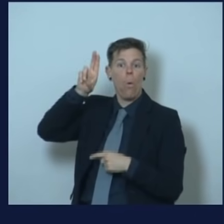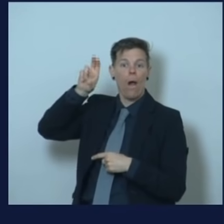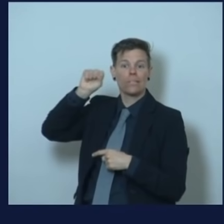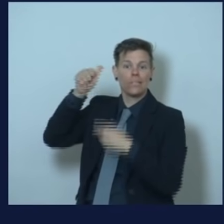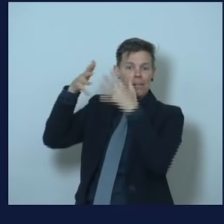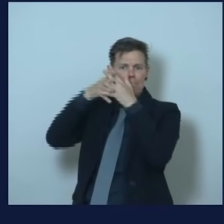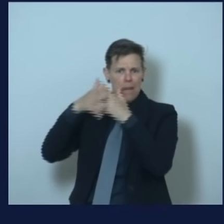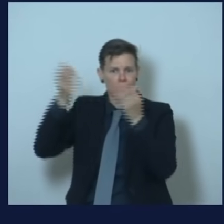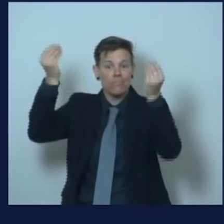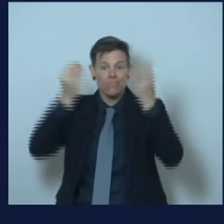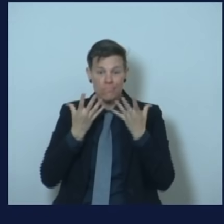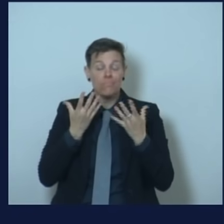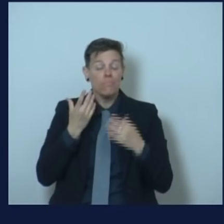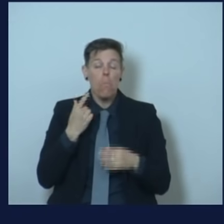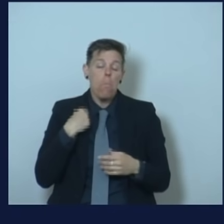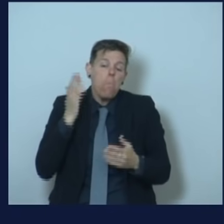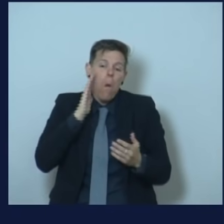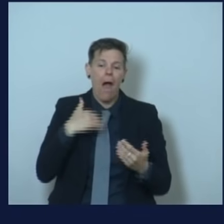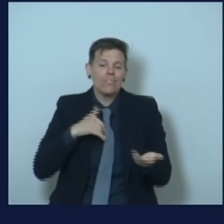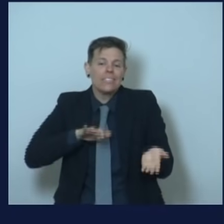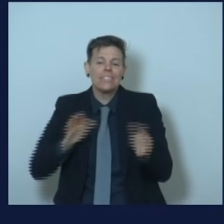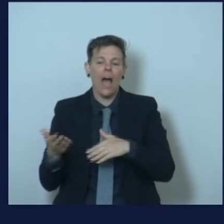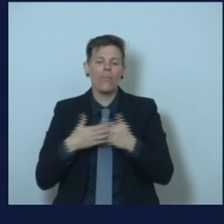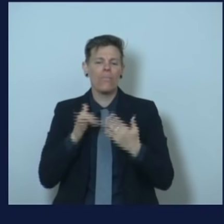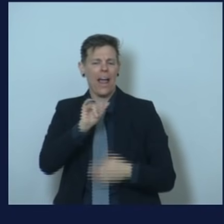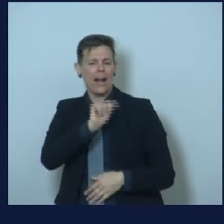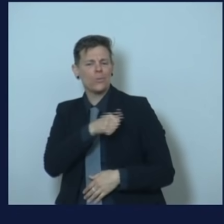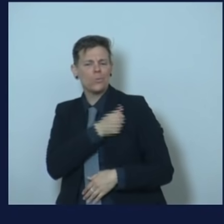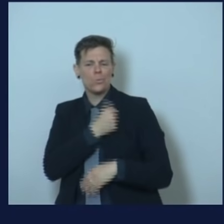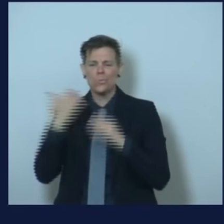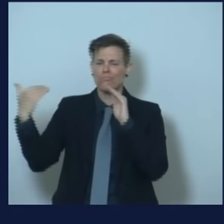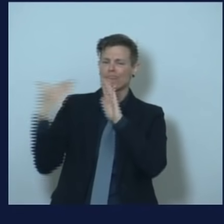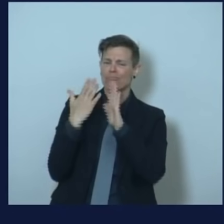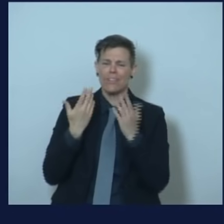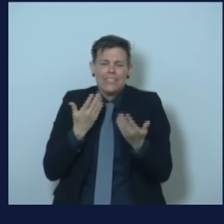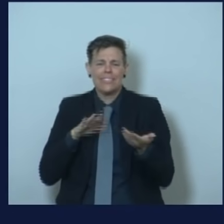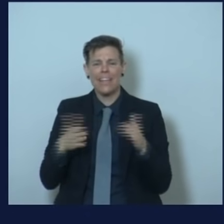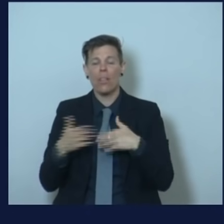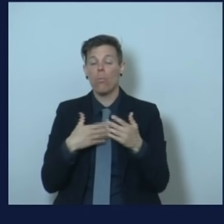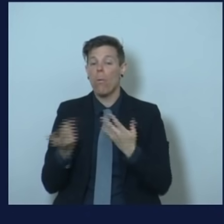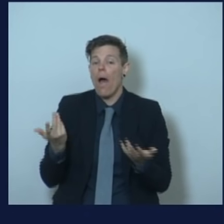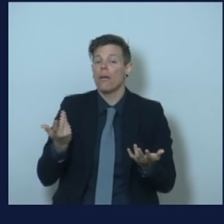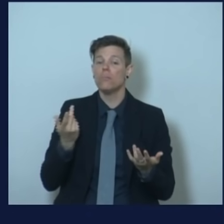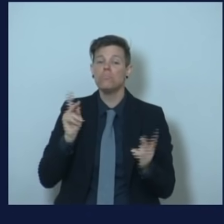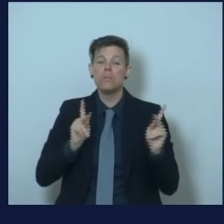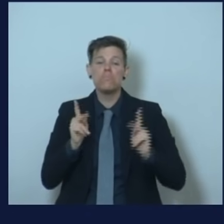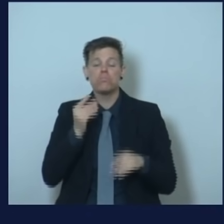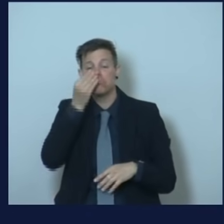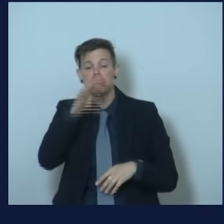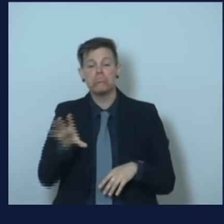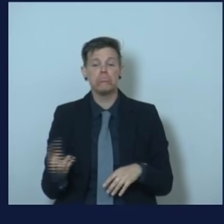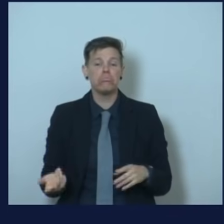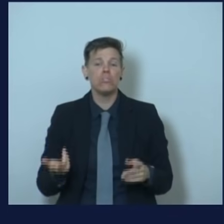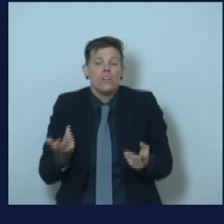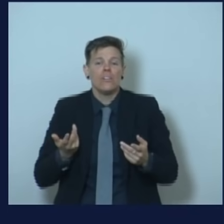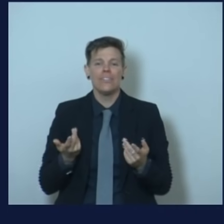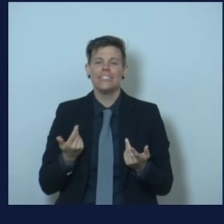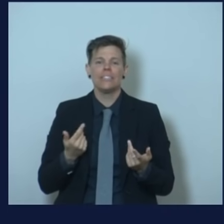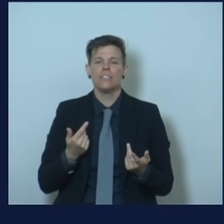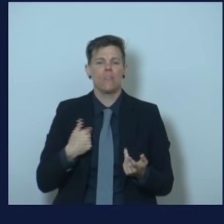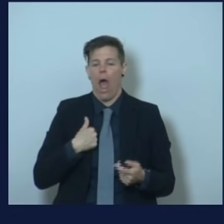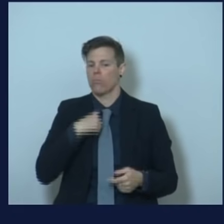anyway. So go about our business. That is entirely unacceptable.